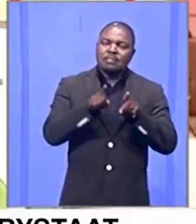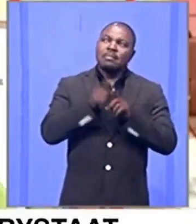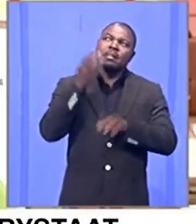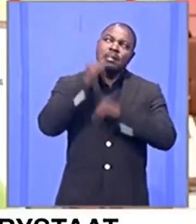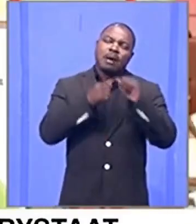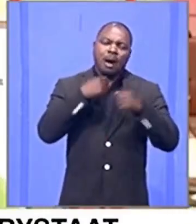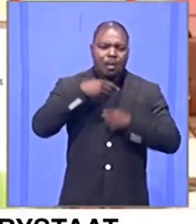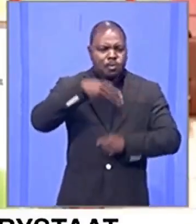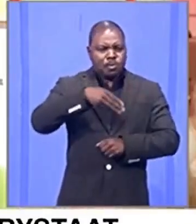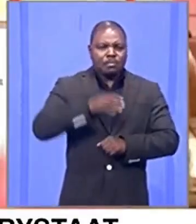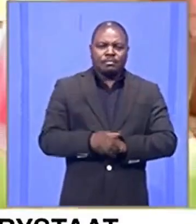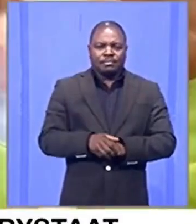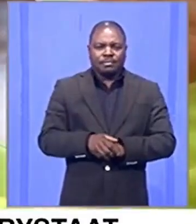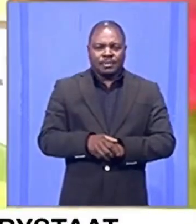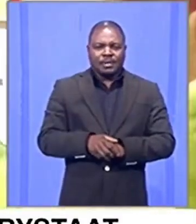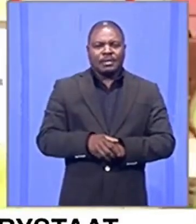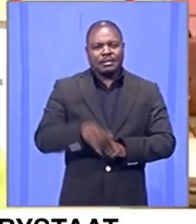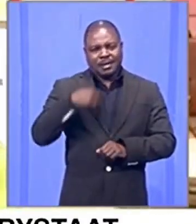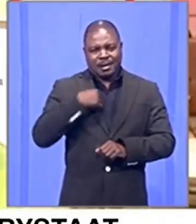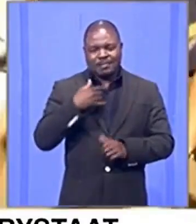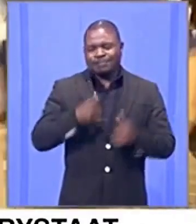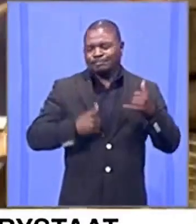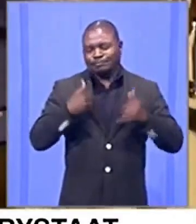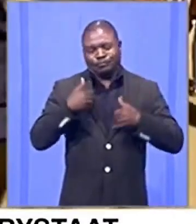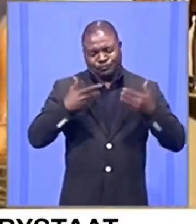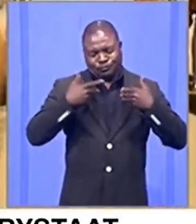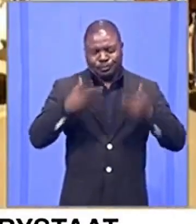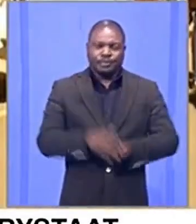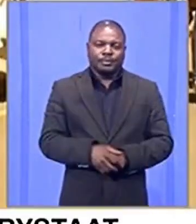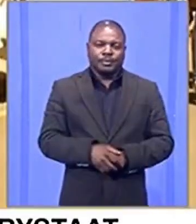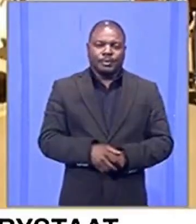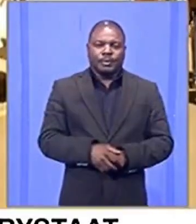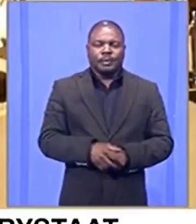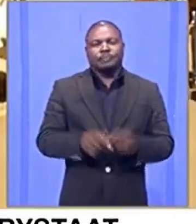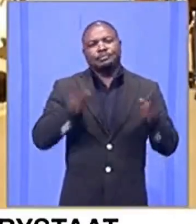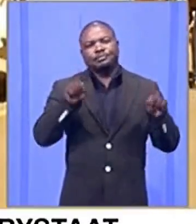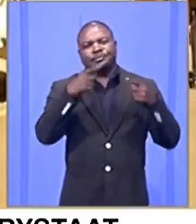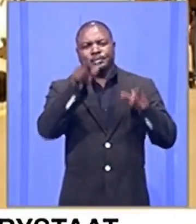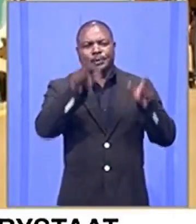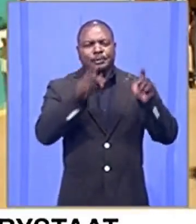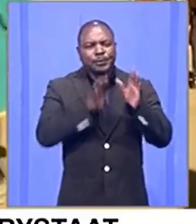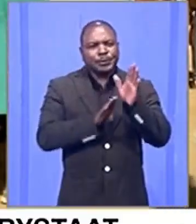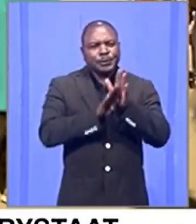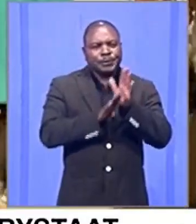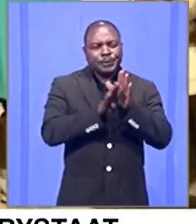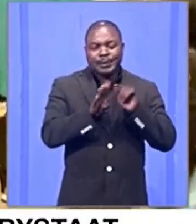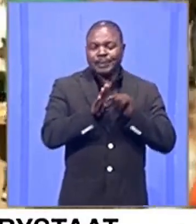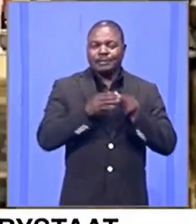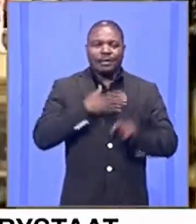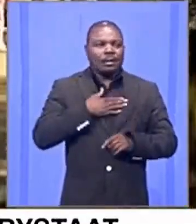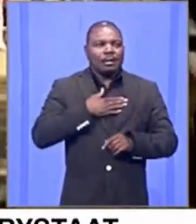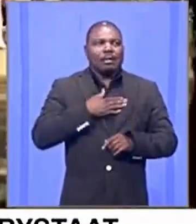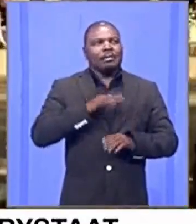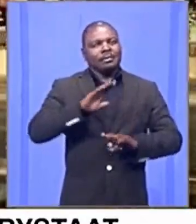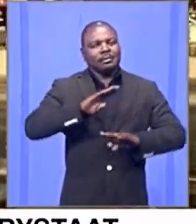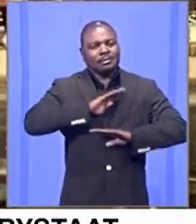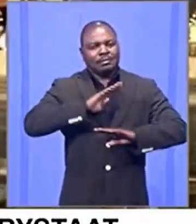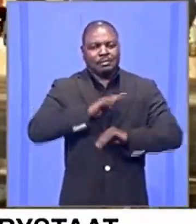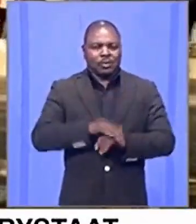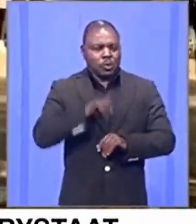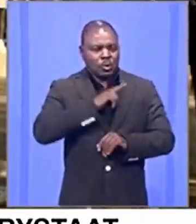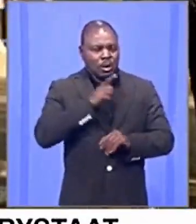fetileng, and just like le mo se fetileng I'm having a good time. Ho dibini tse ntseng di thuthuha ke kgotsofala. Ho bona mekete e